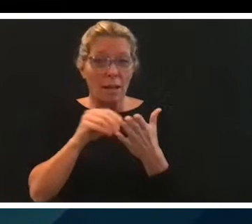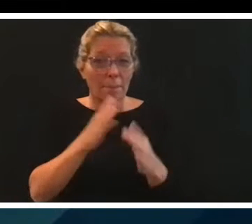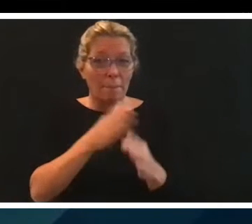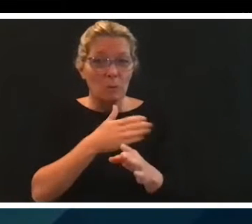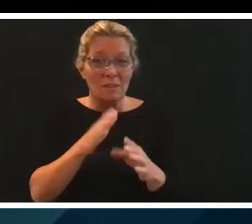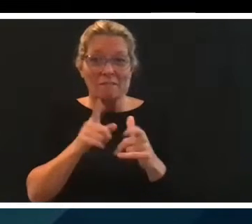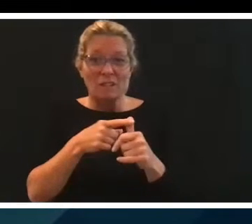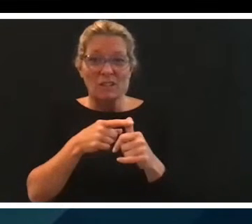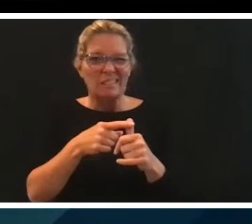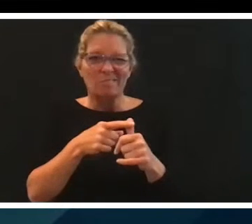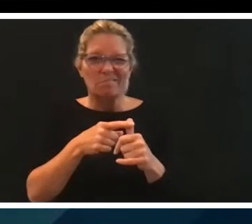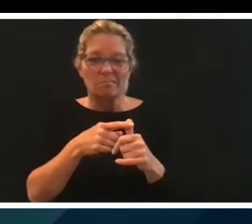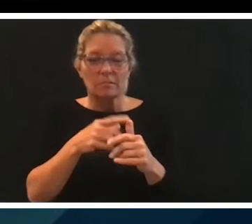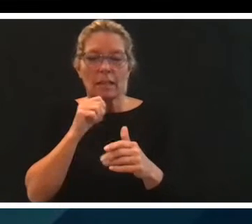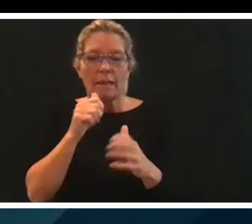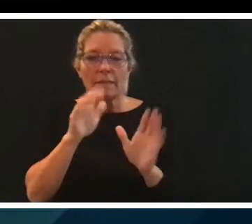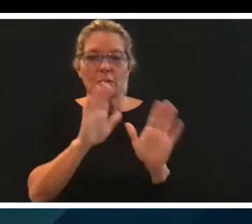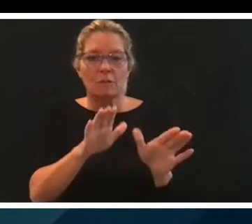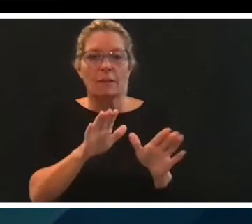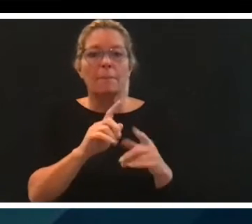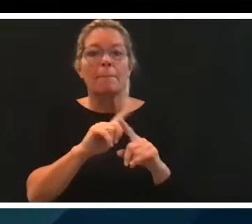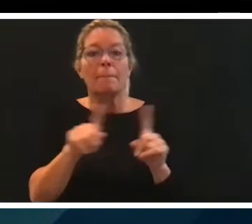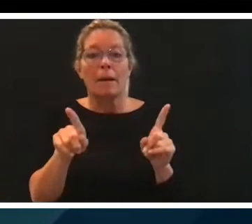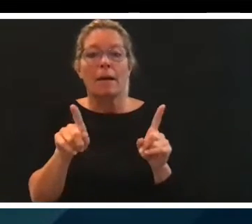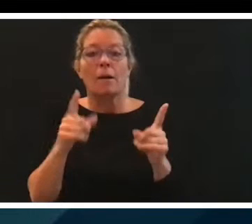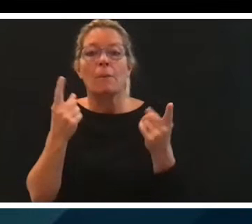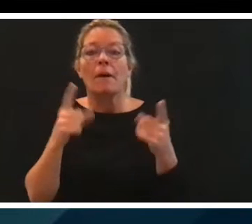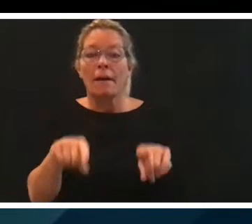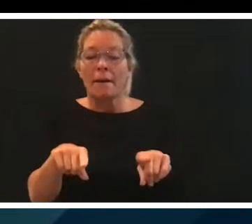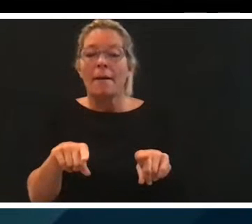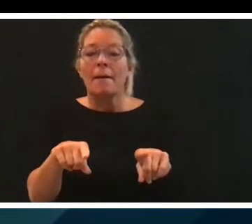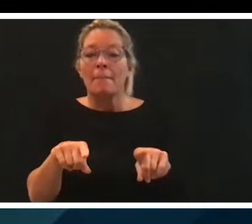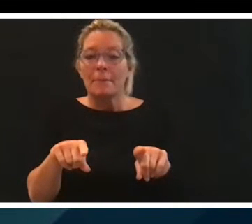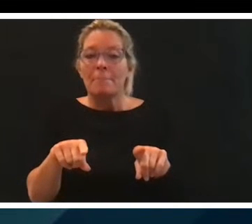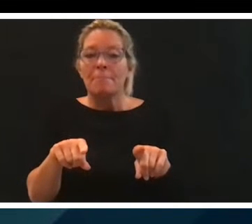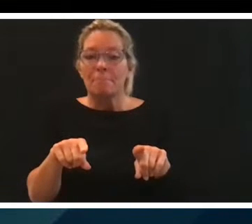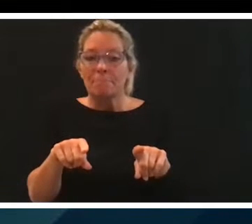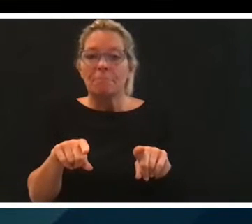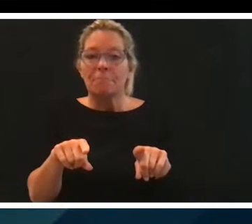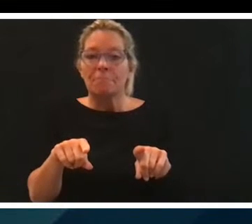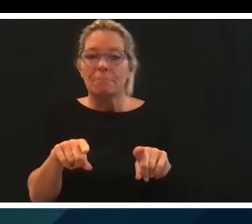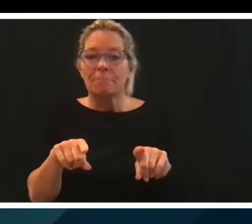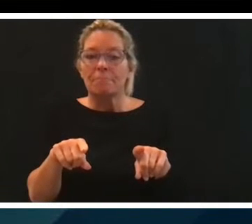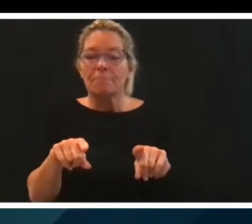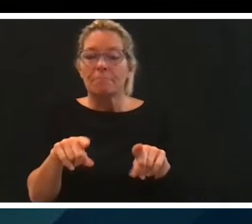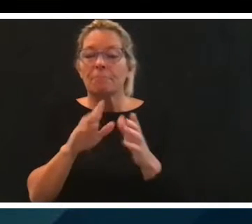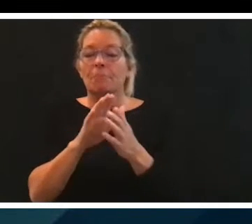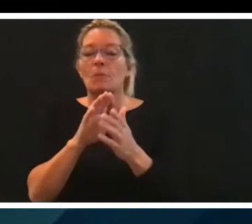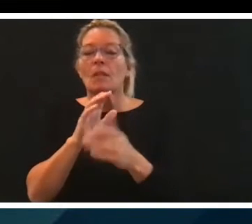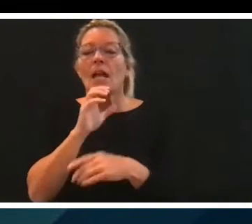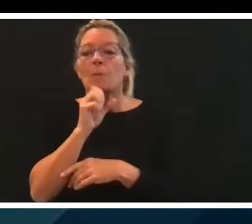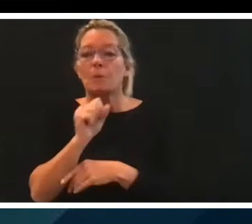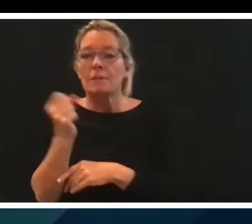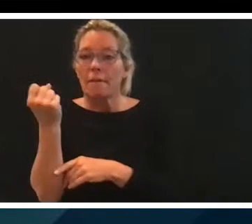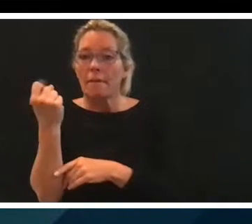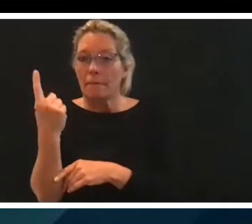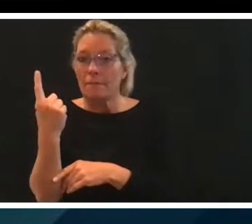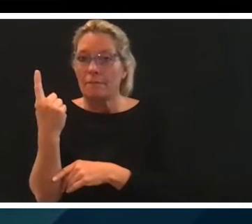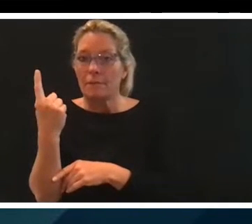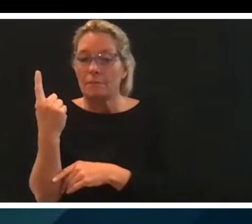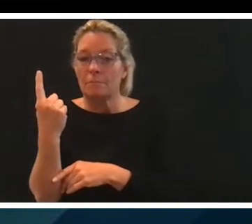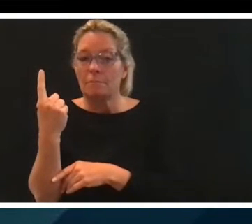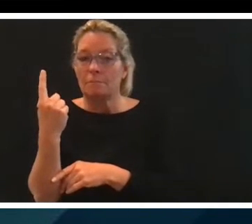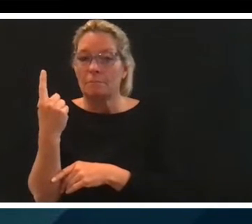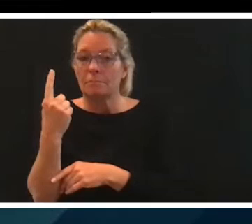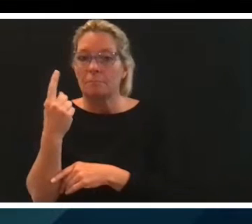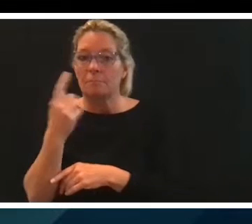and then a couple things happened when I was probably about 11. My sister started to